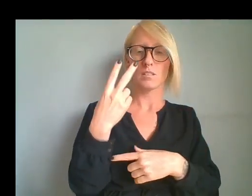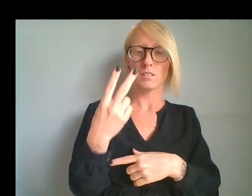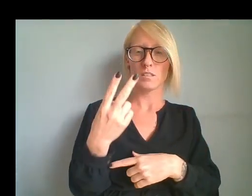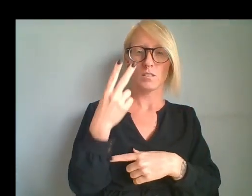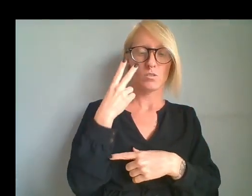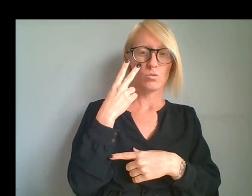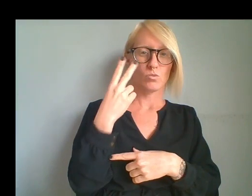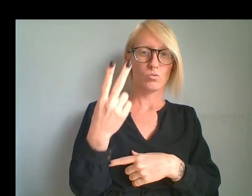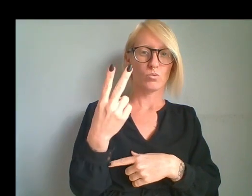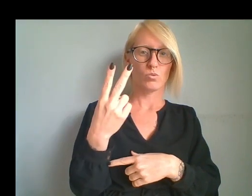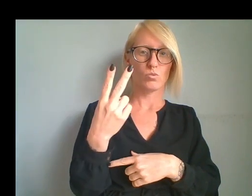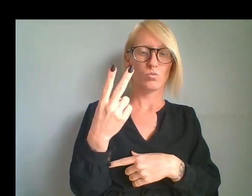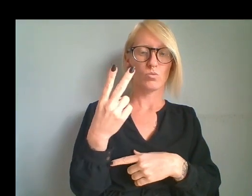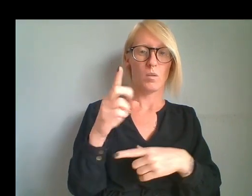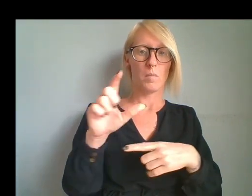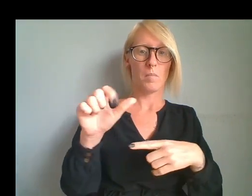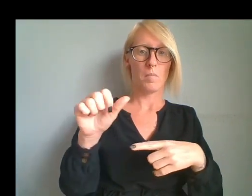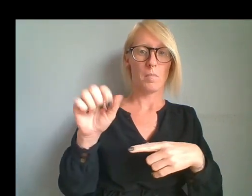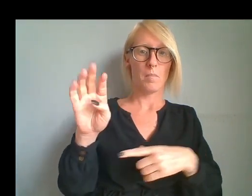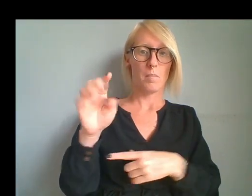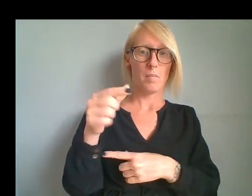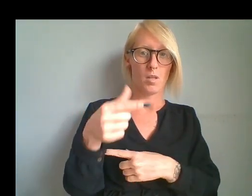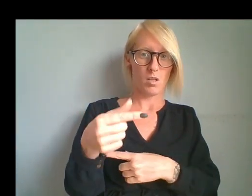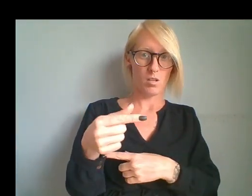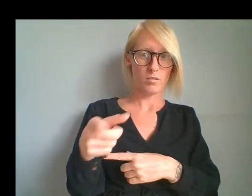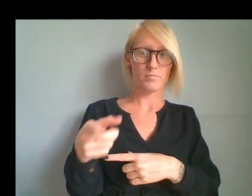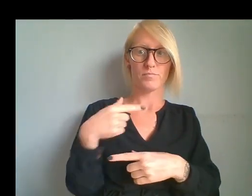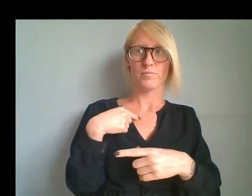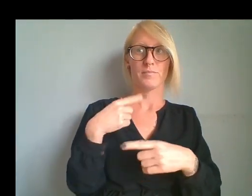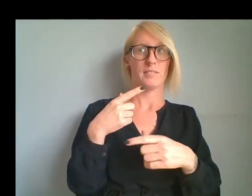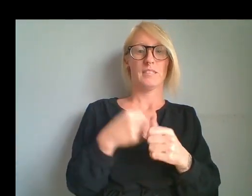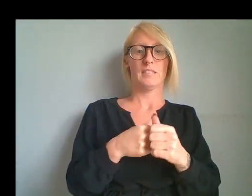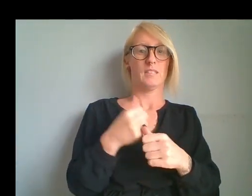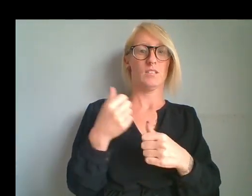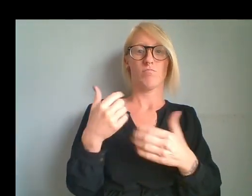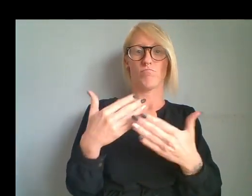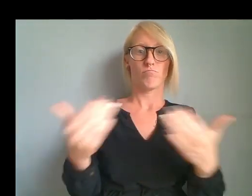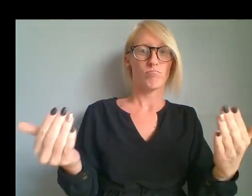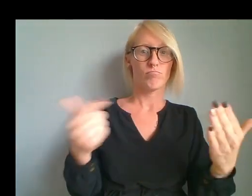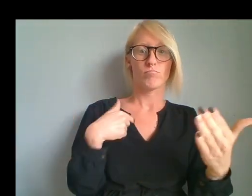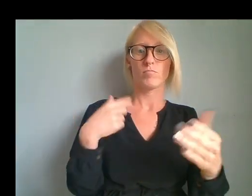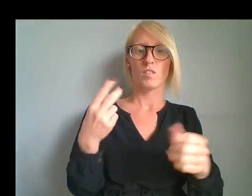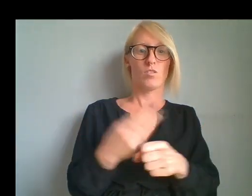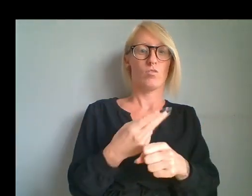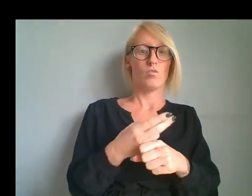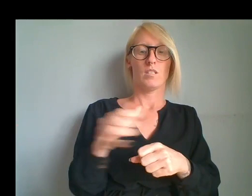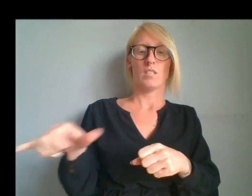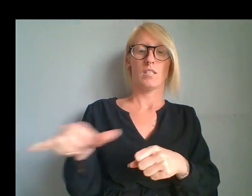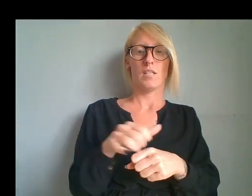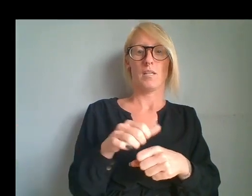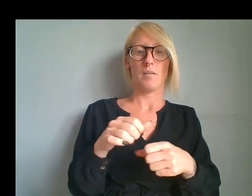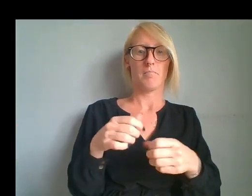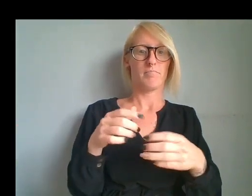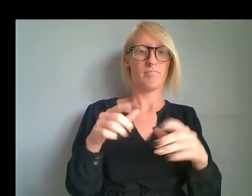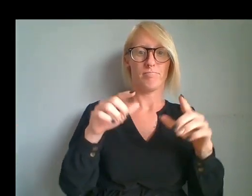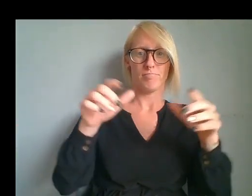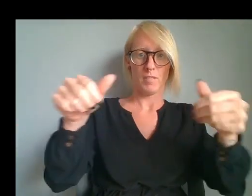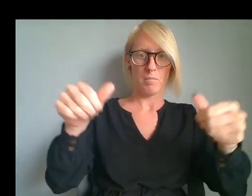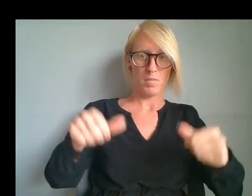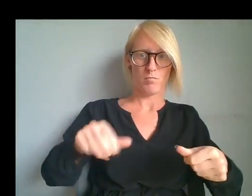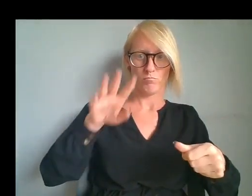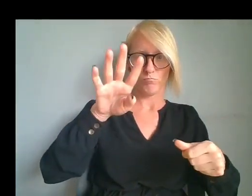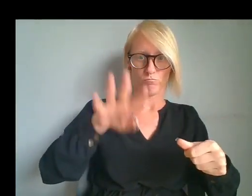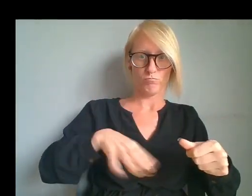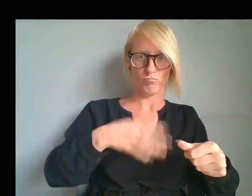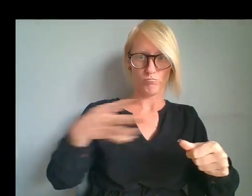that still look a little bit different, even though they're both on this, using the templates. So this is Coastal Community